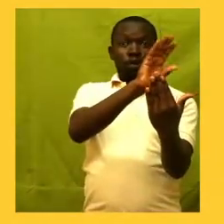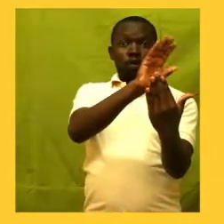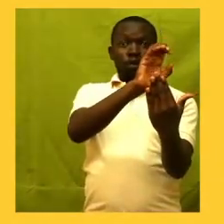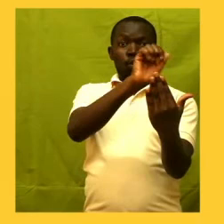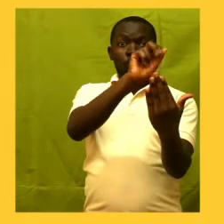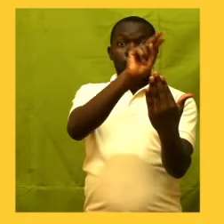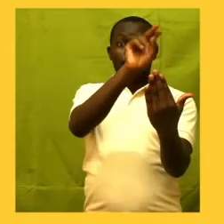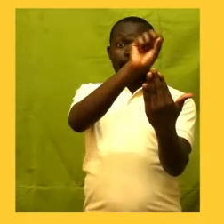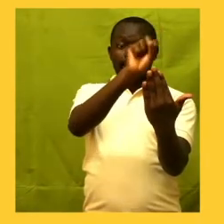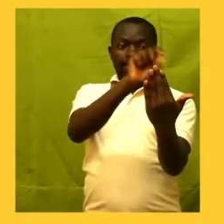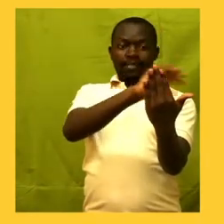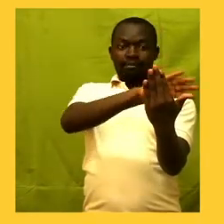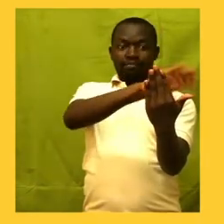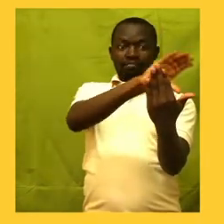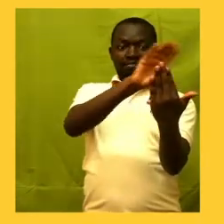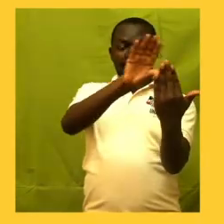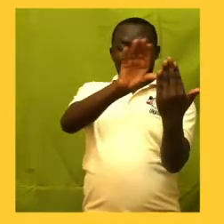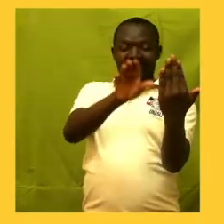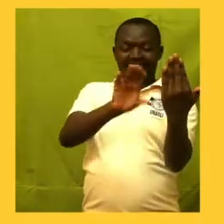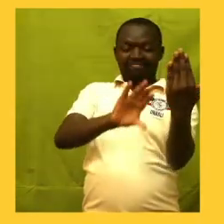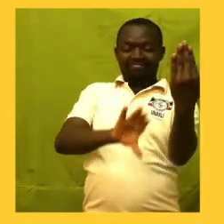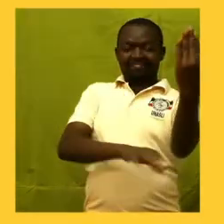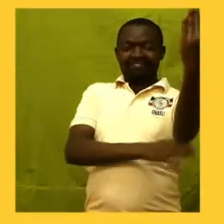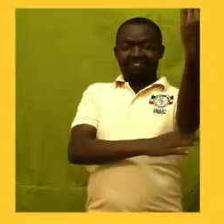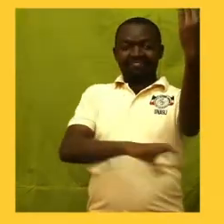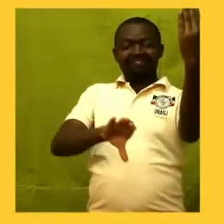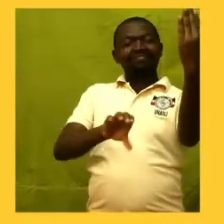wash Africa's coastline.